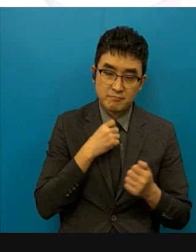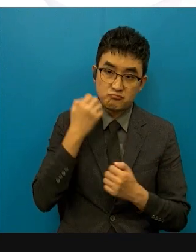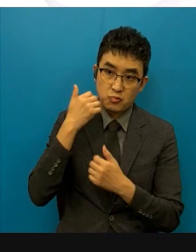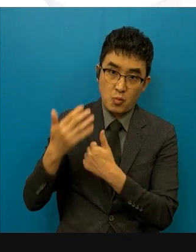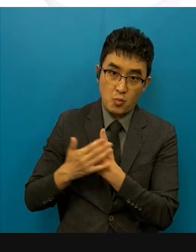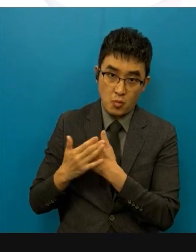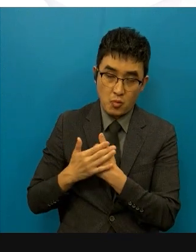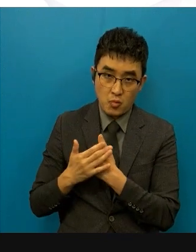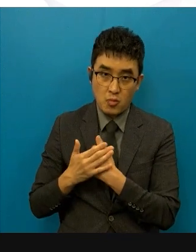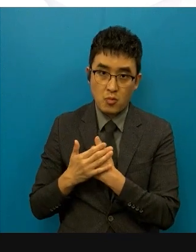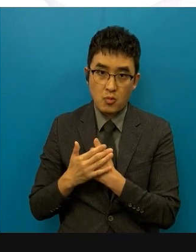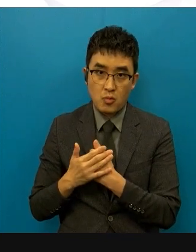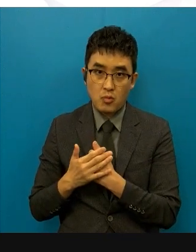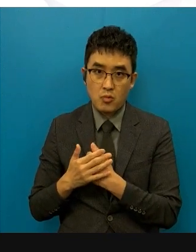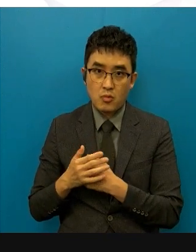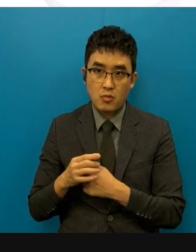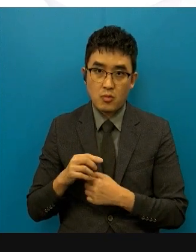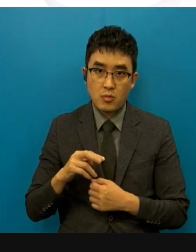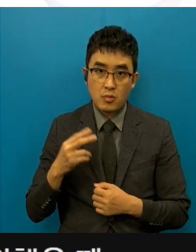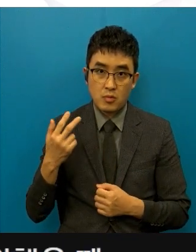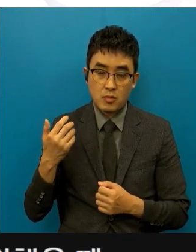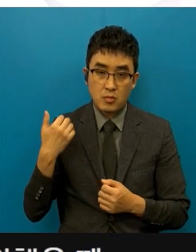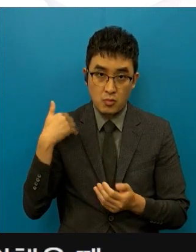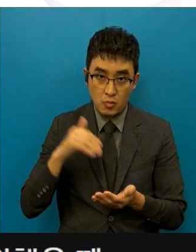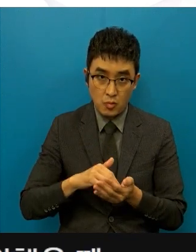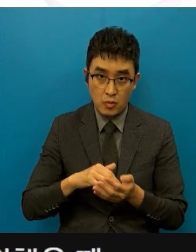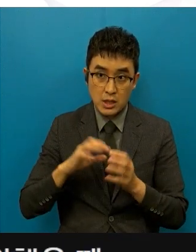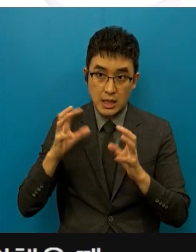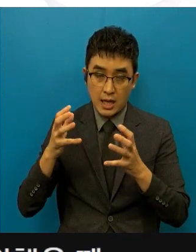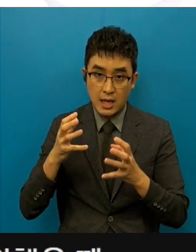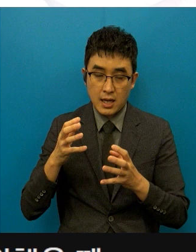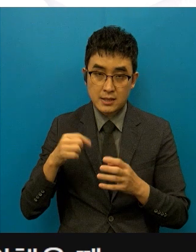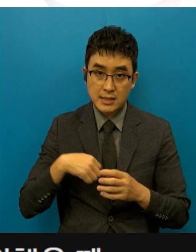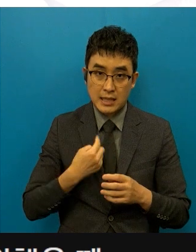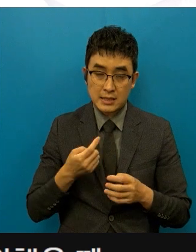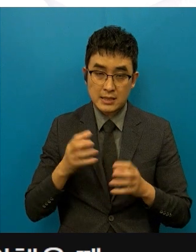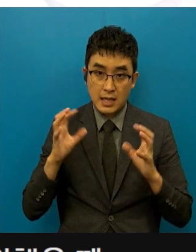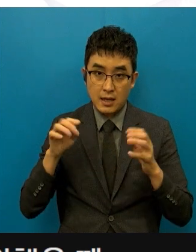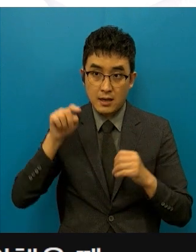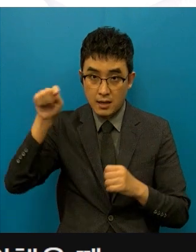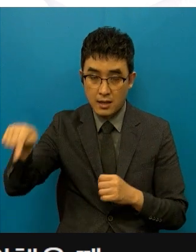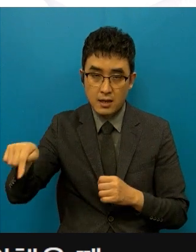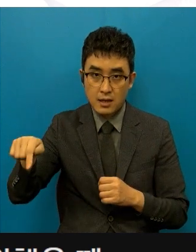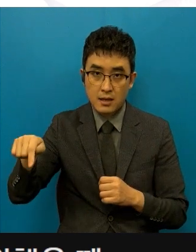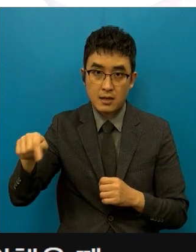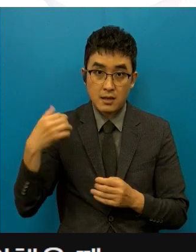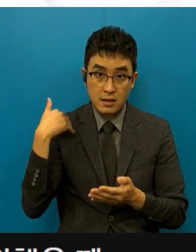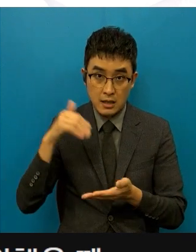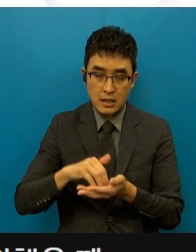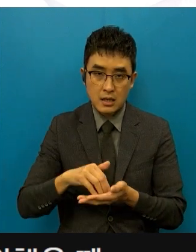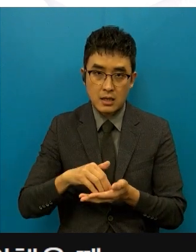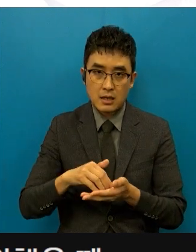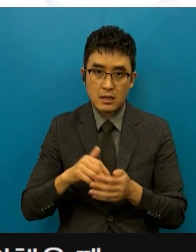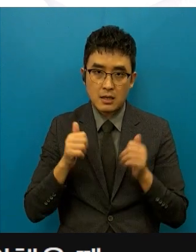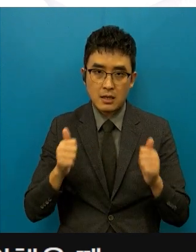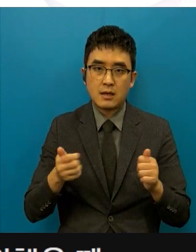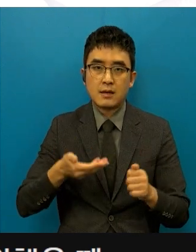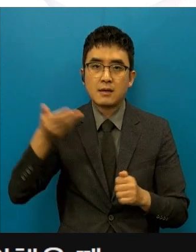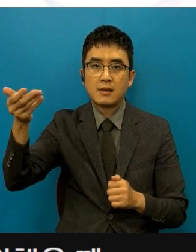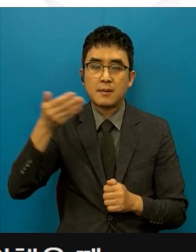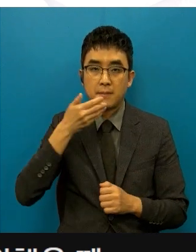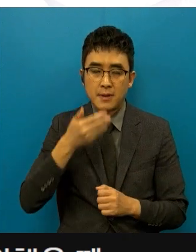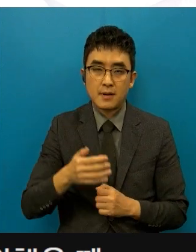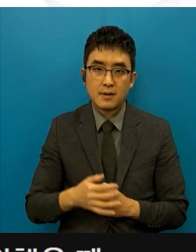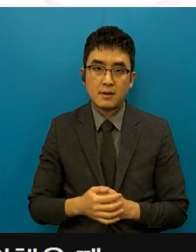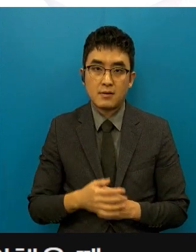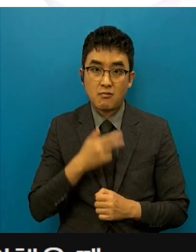there hasn't been a case where someone traveled to another European Union member state while UK was in the EU and claimed that